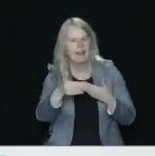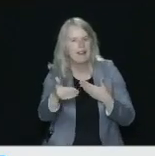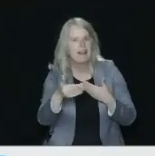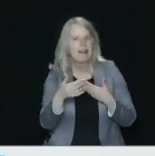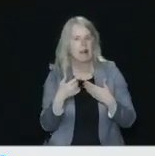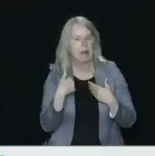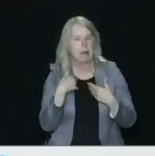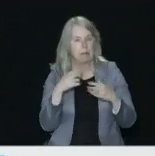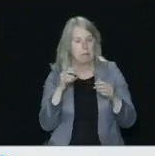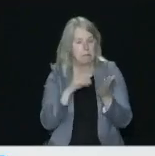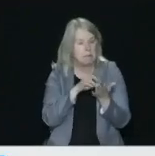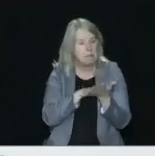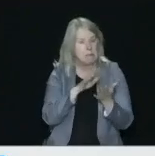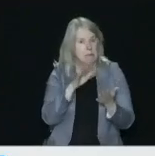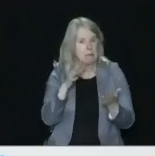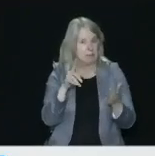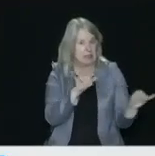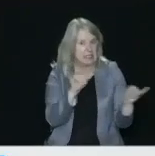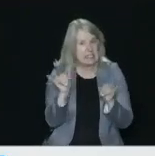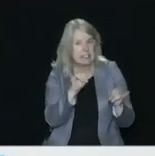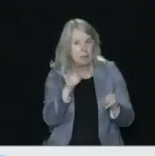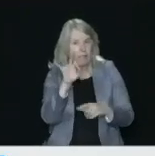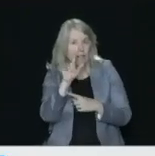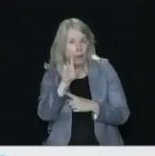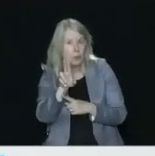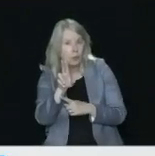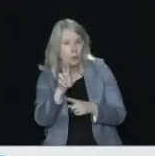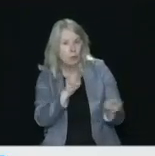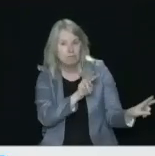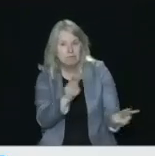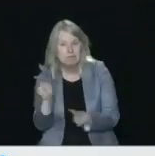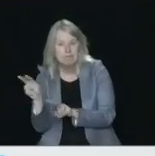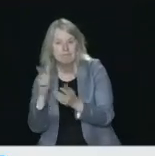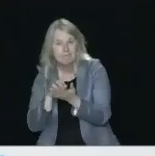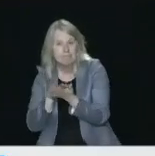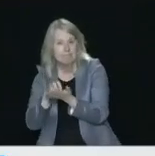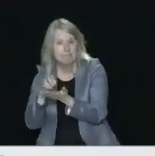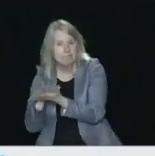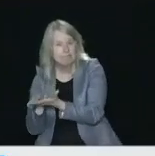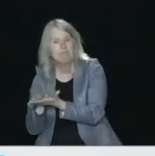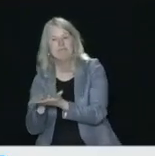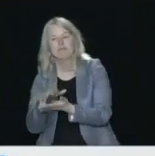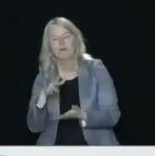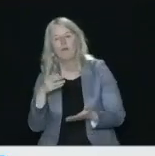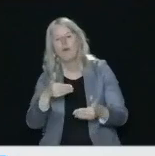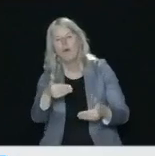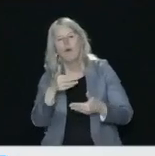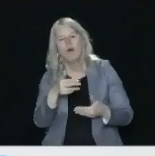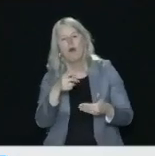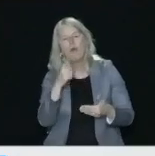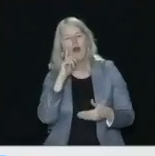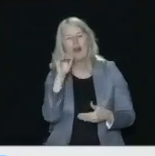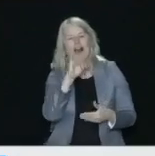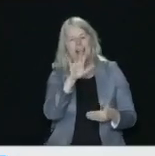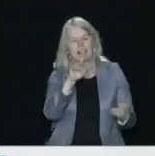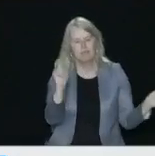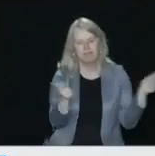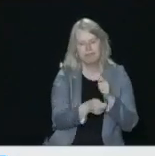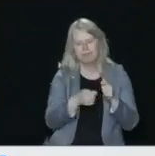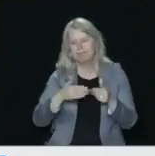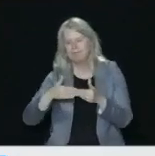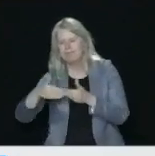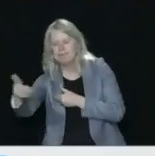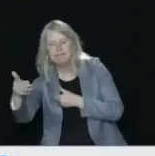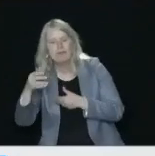people understand that, no, you go to the restaurant, you won't have to wear a mask, but if you go on a train, you will have to, or you should, or how can you adjust